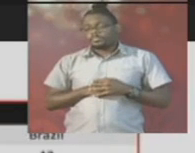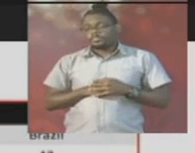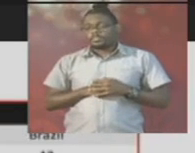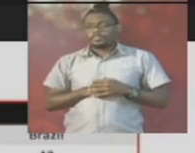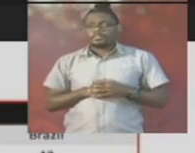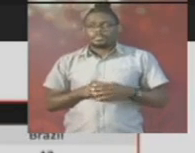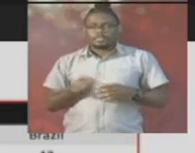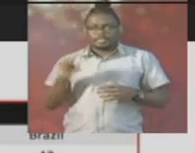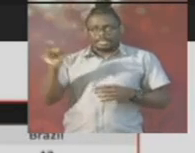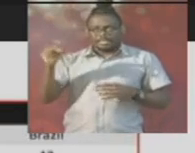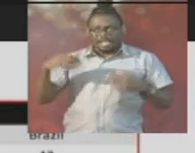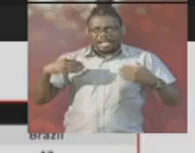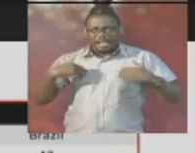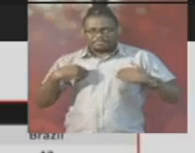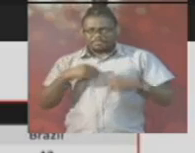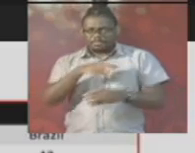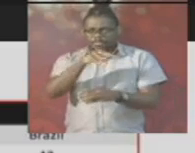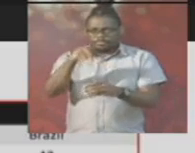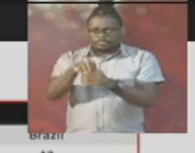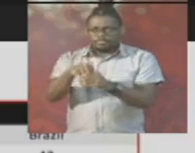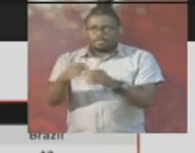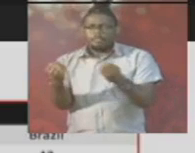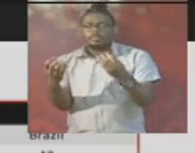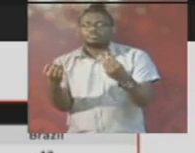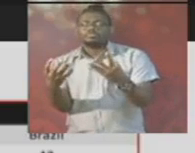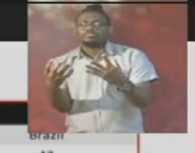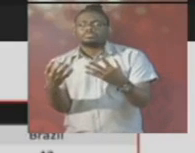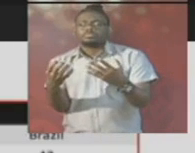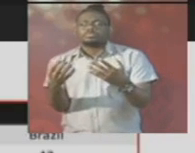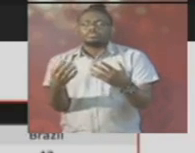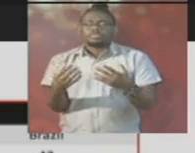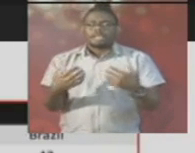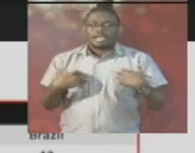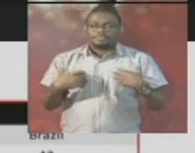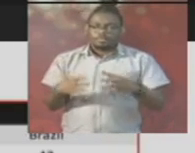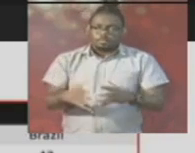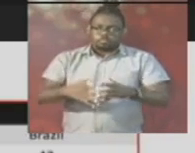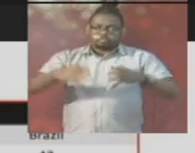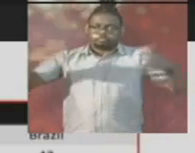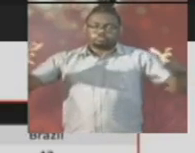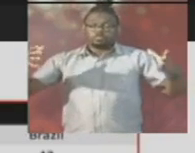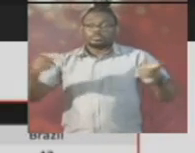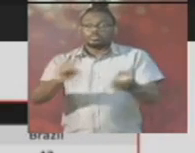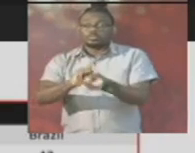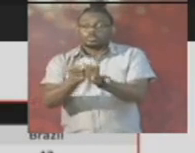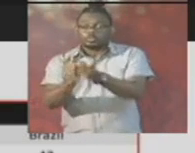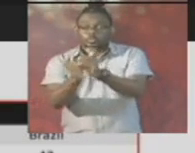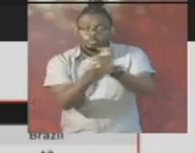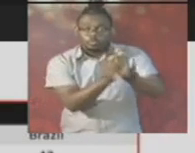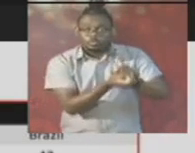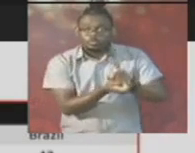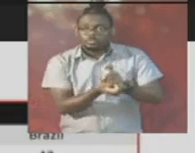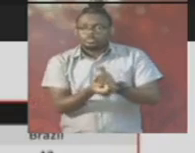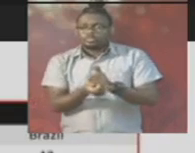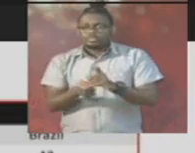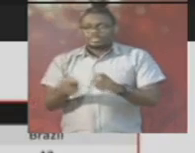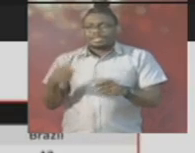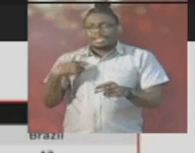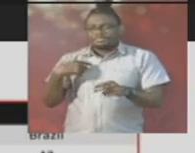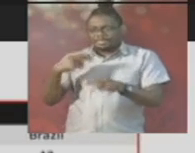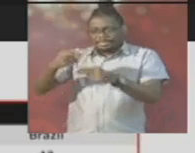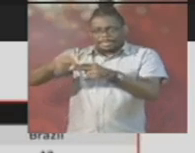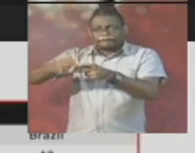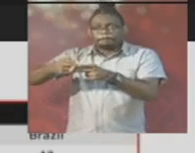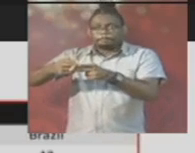contain a large number of mutations, including mutations in a part of the virus called the spike protein. And that